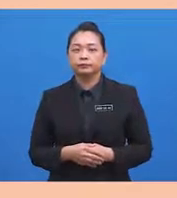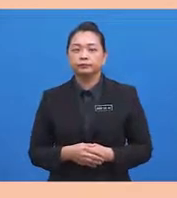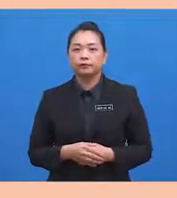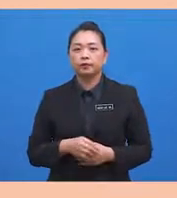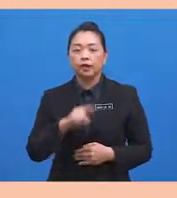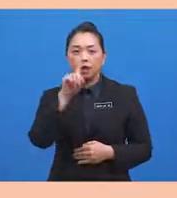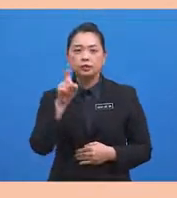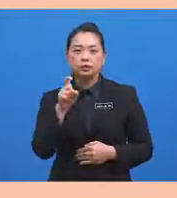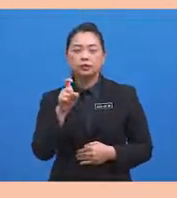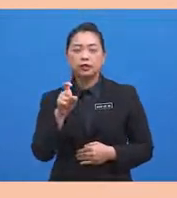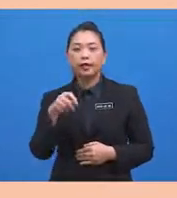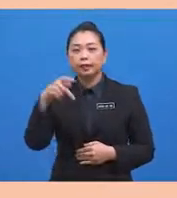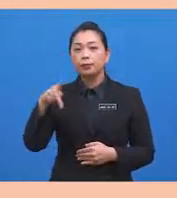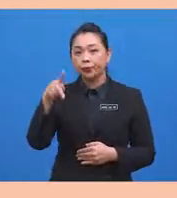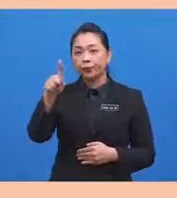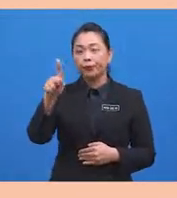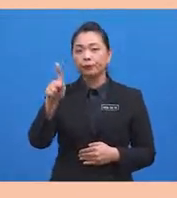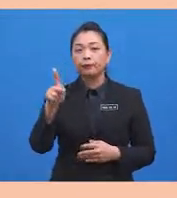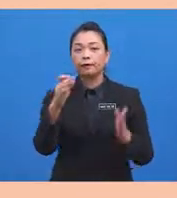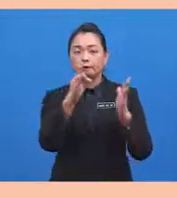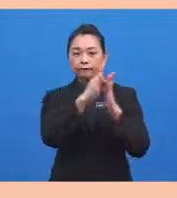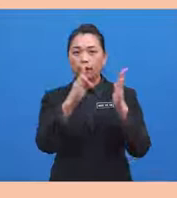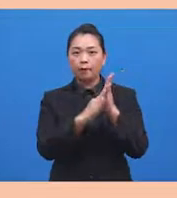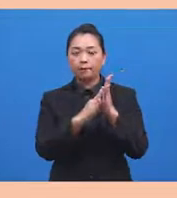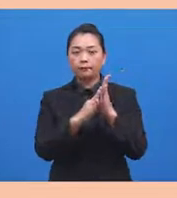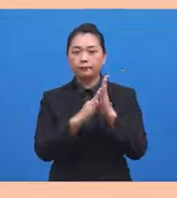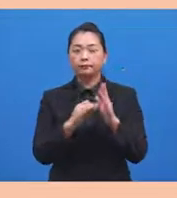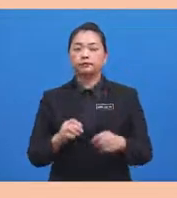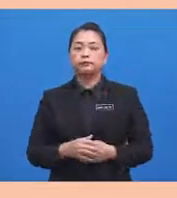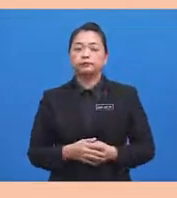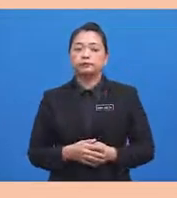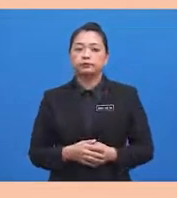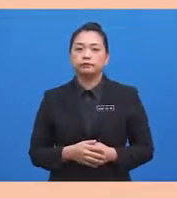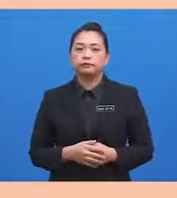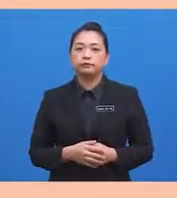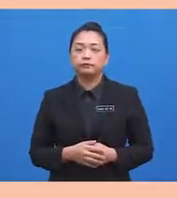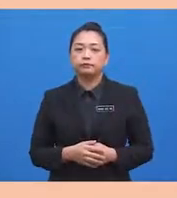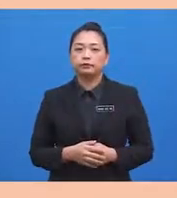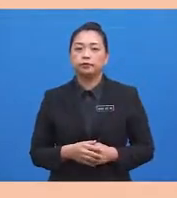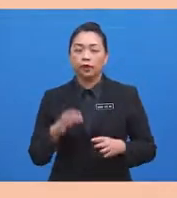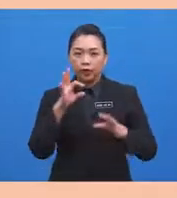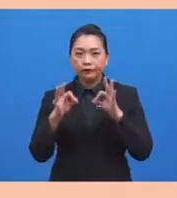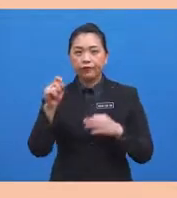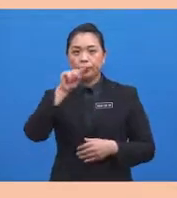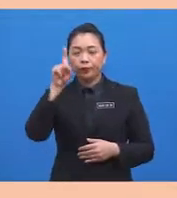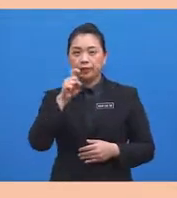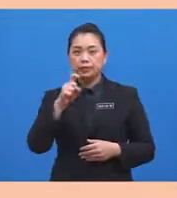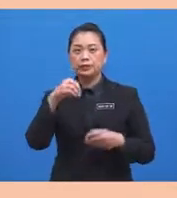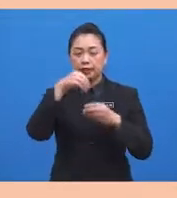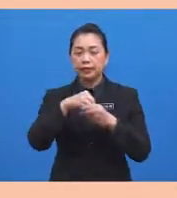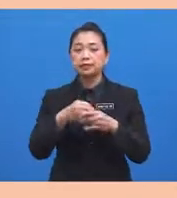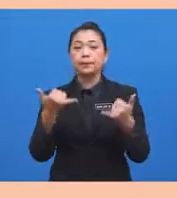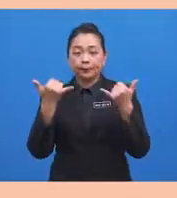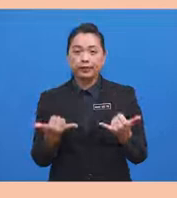answer also in the plural form, and this is the same when it comes to the tense. If questions is in the